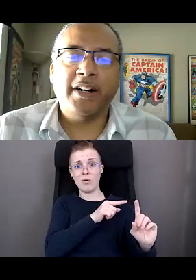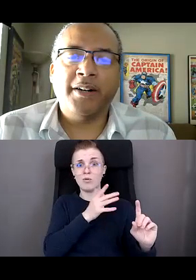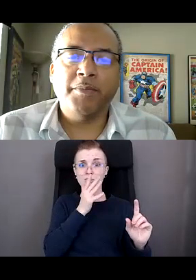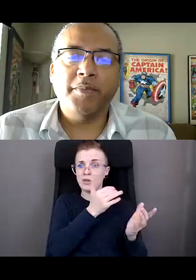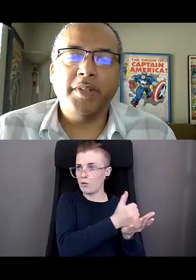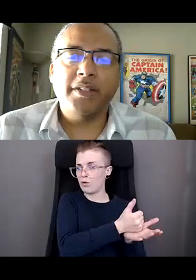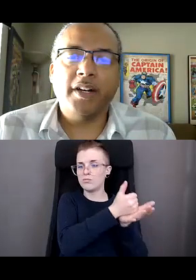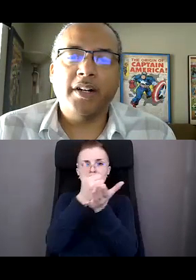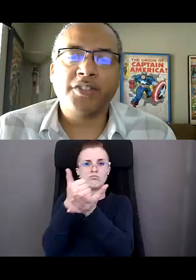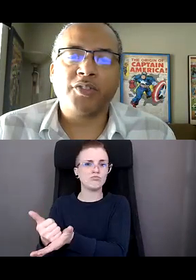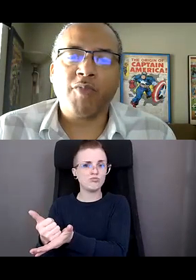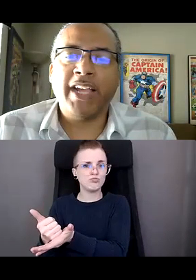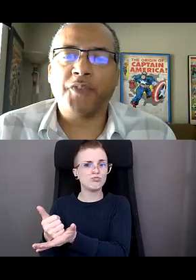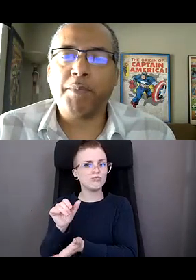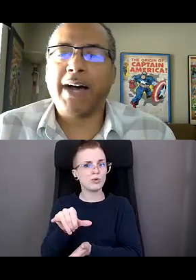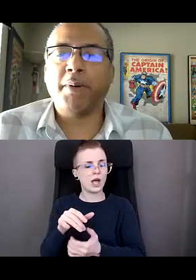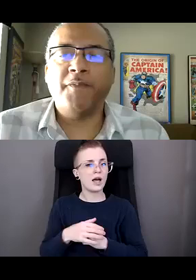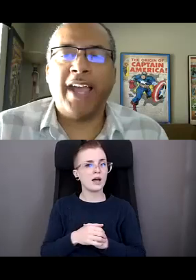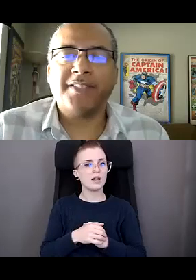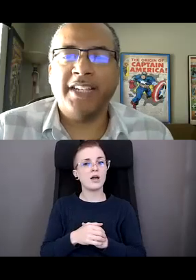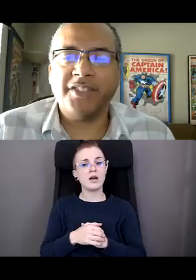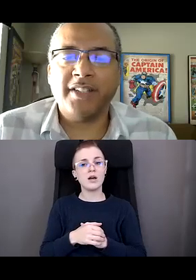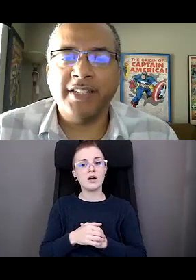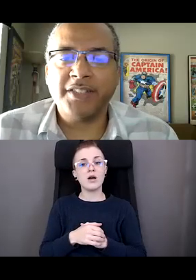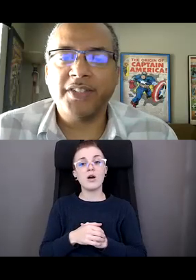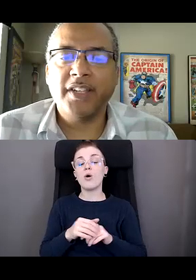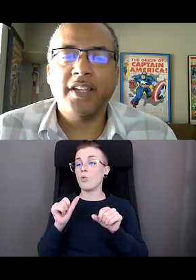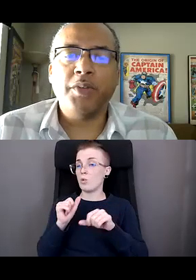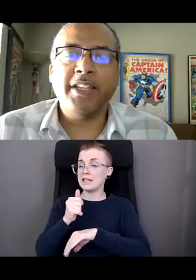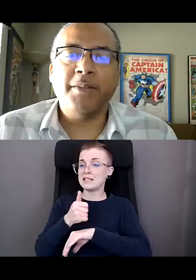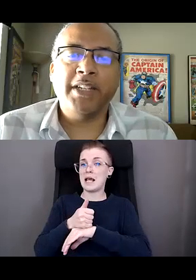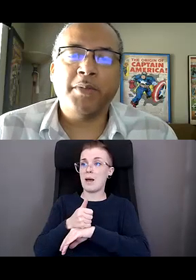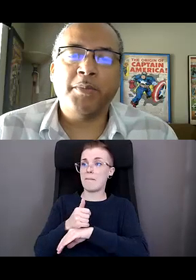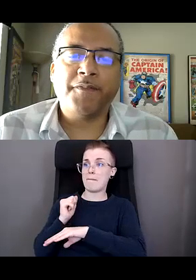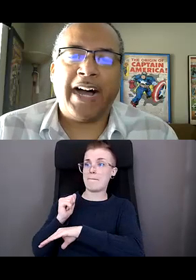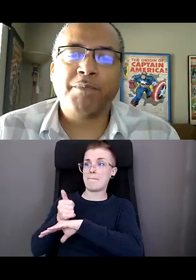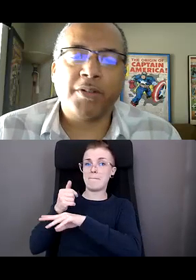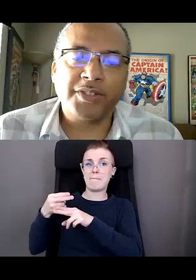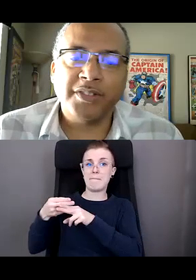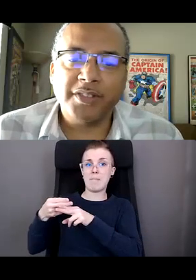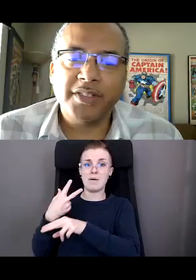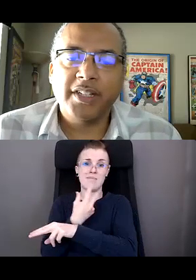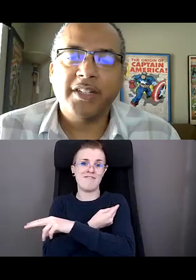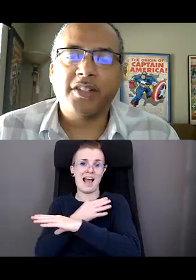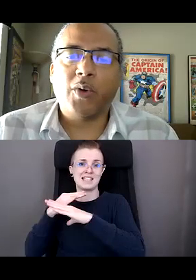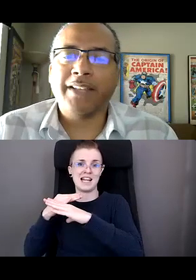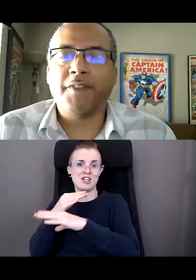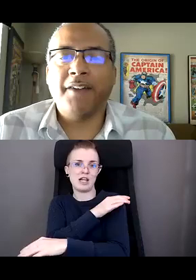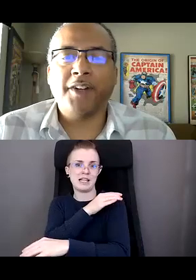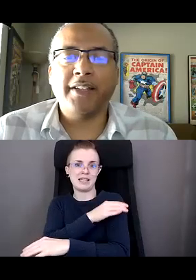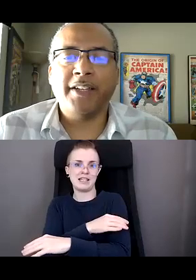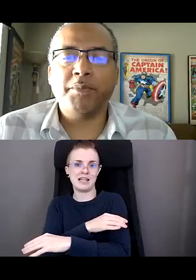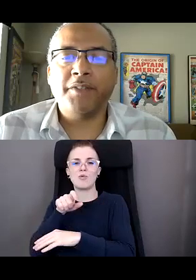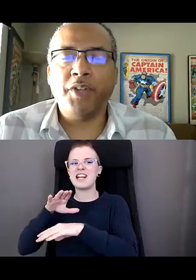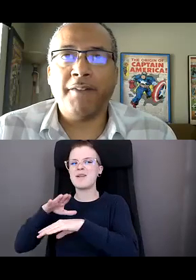can also arrange for pop-up vaccination clinics. We need a minimum of 5 persons to qualify